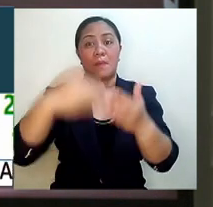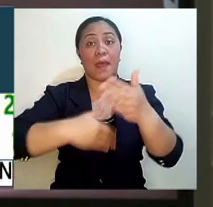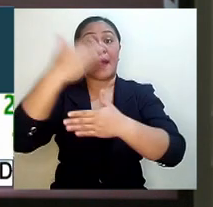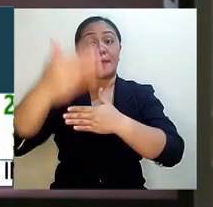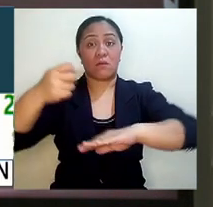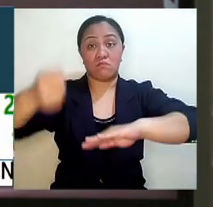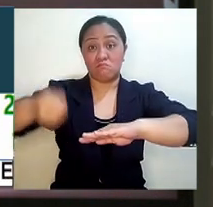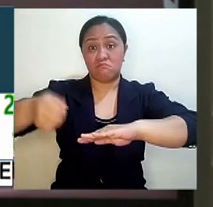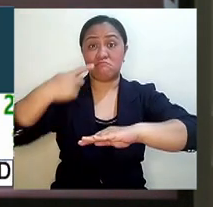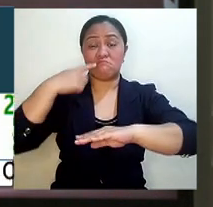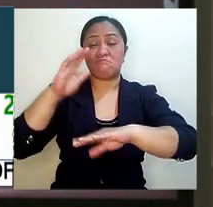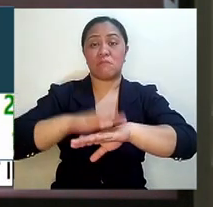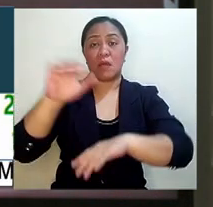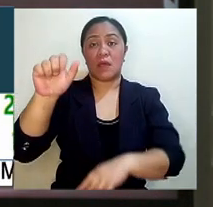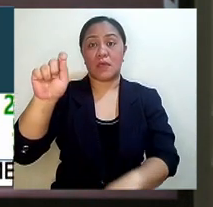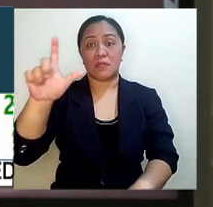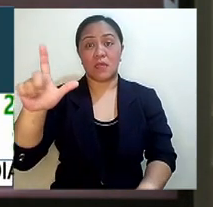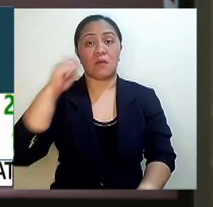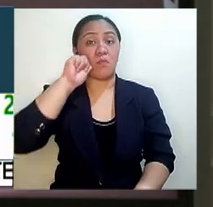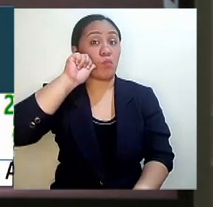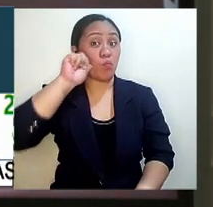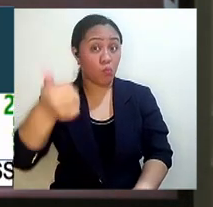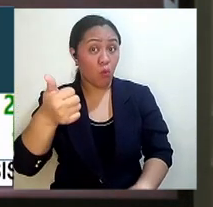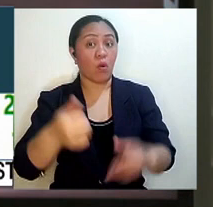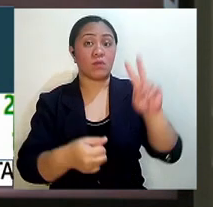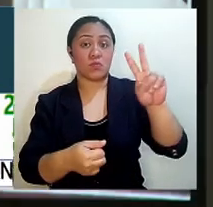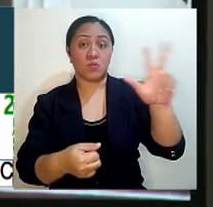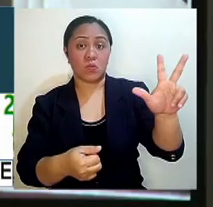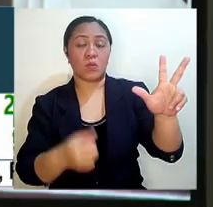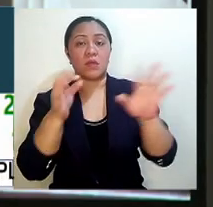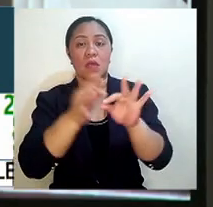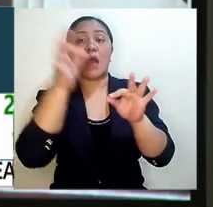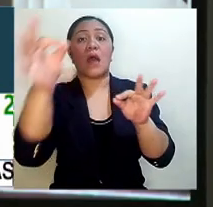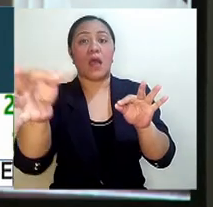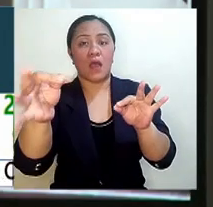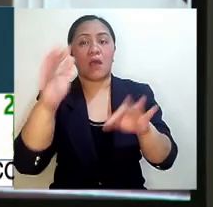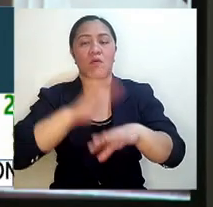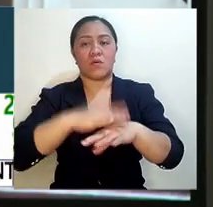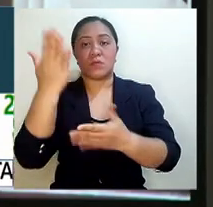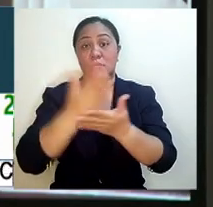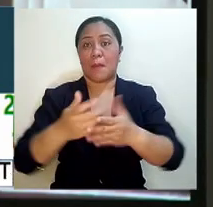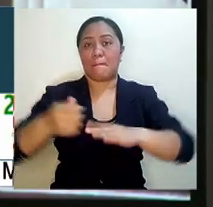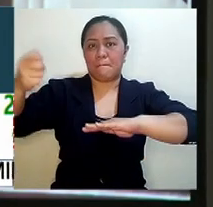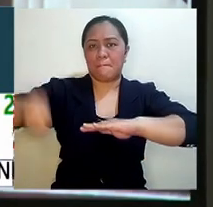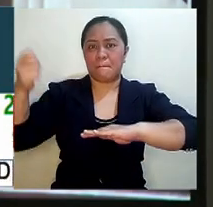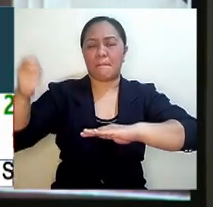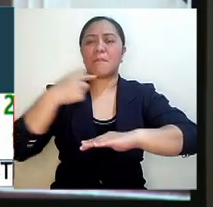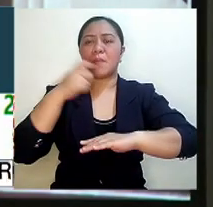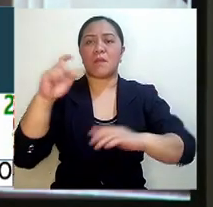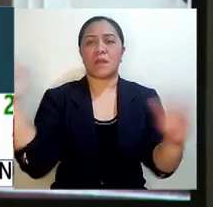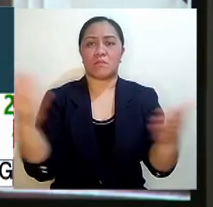law scheduled tomorrow, February 23, is suspended, considering that some of the justices are on self-quarantine as a health precaution